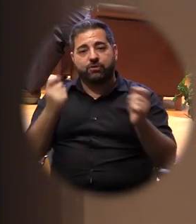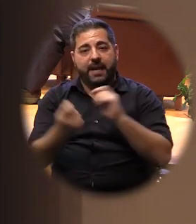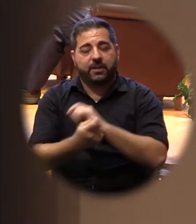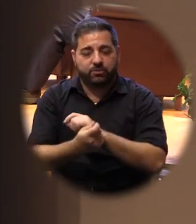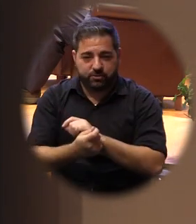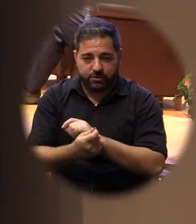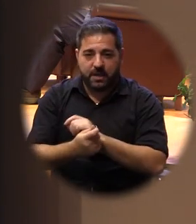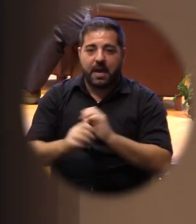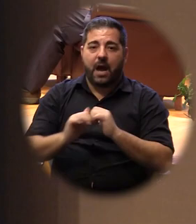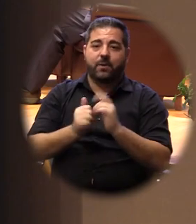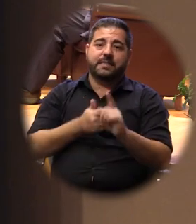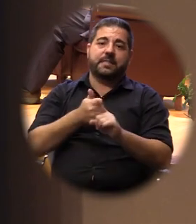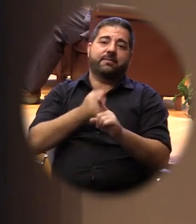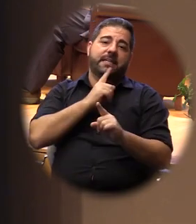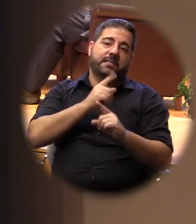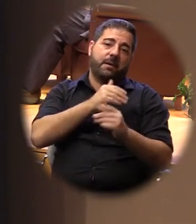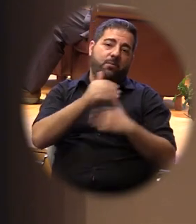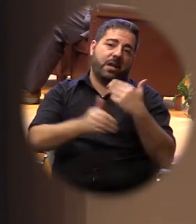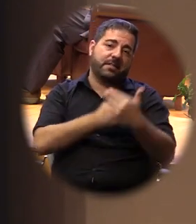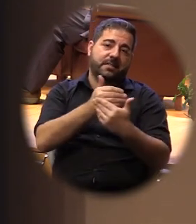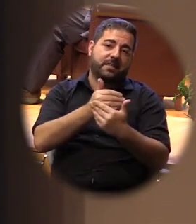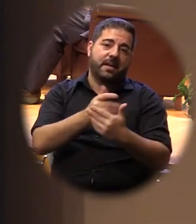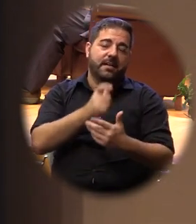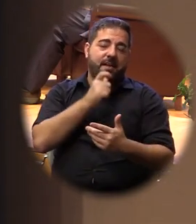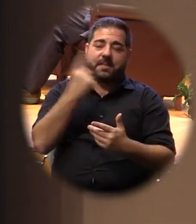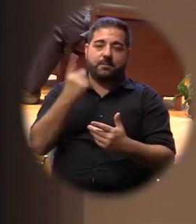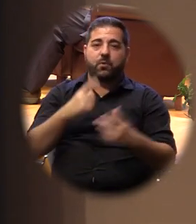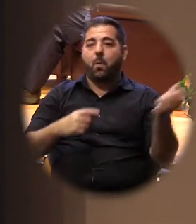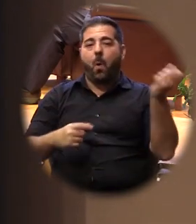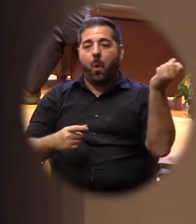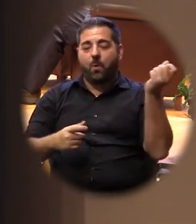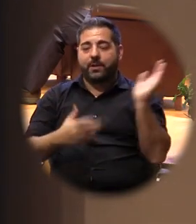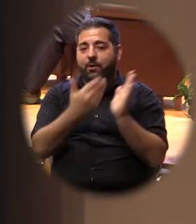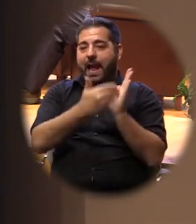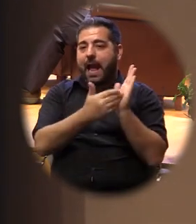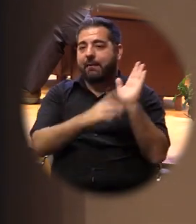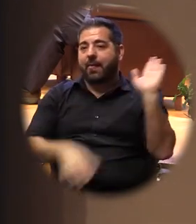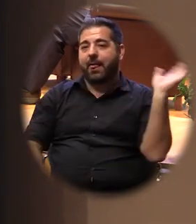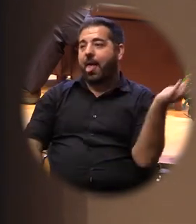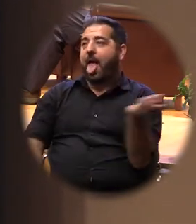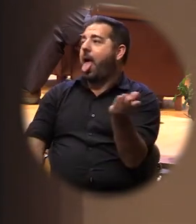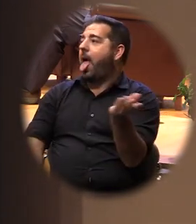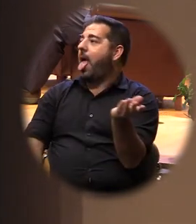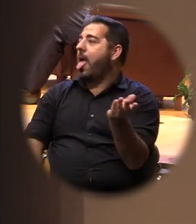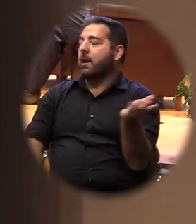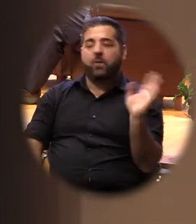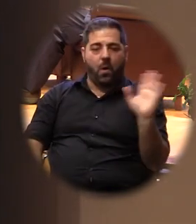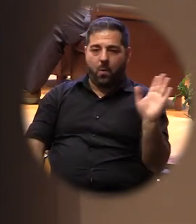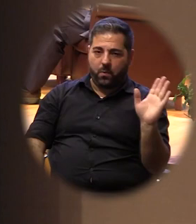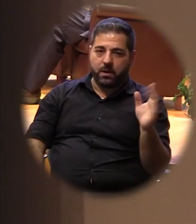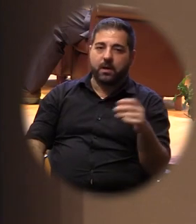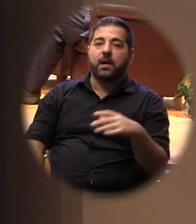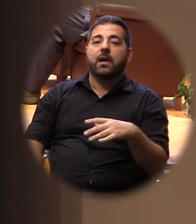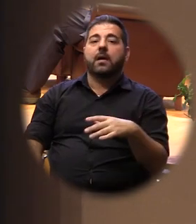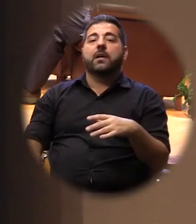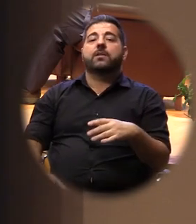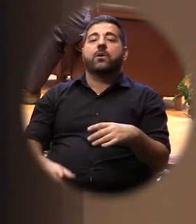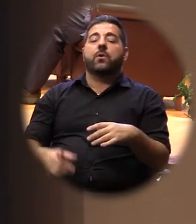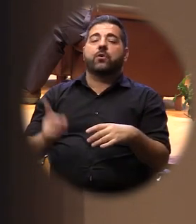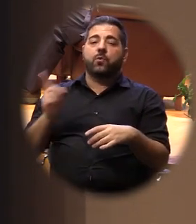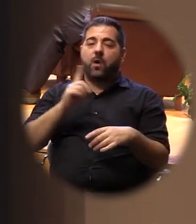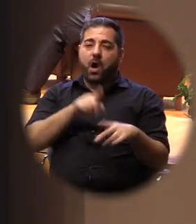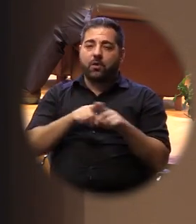is itself a process and not a thing you hold in your hand. And that led to my own sojourn, which I know you also